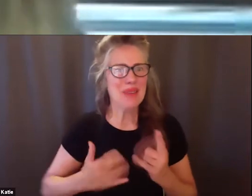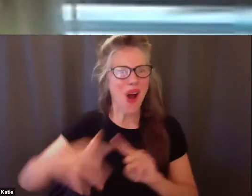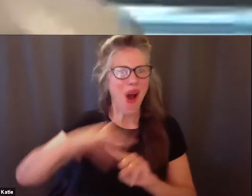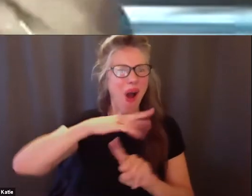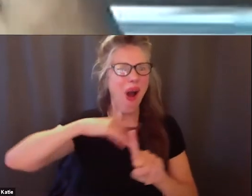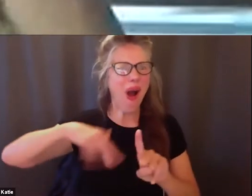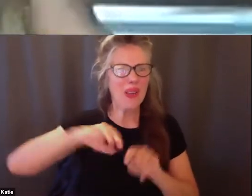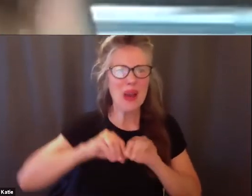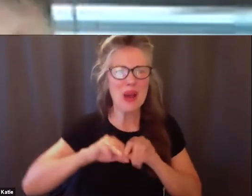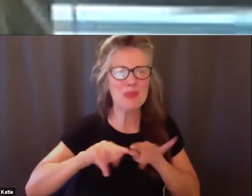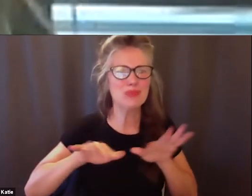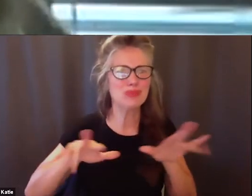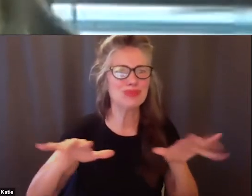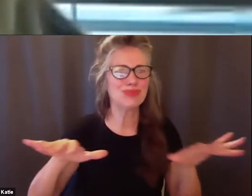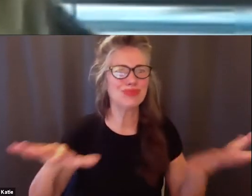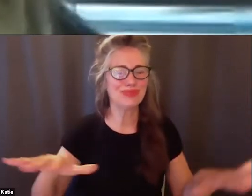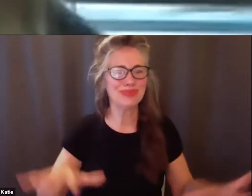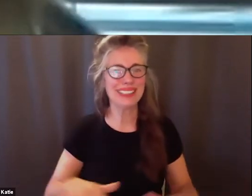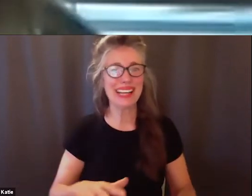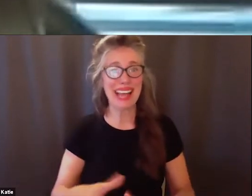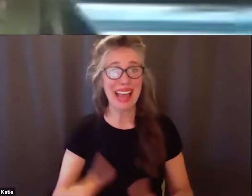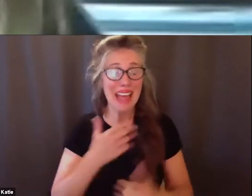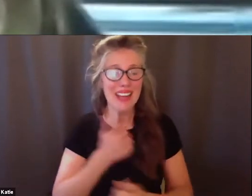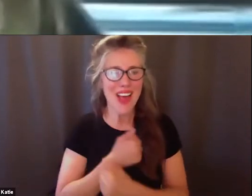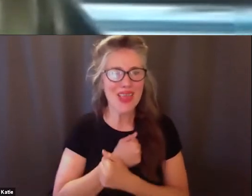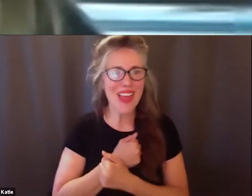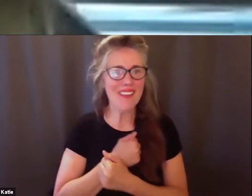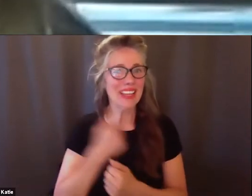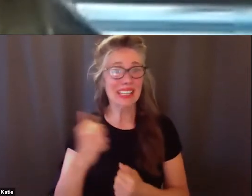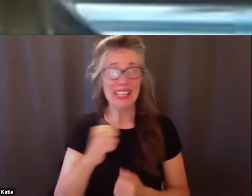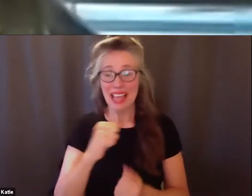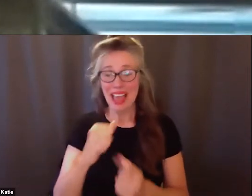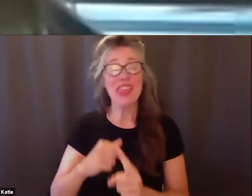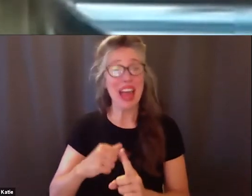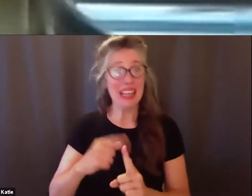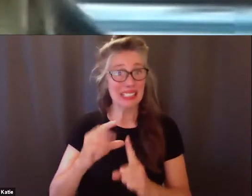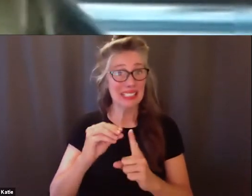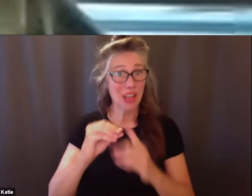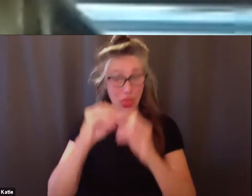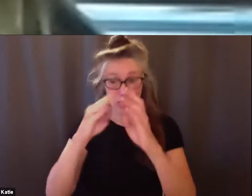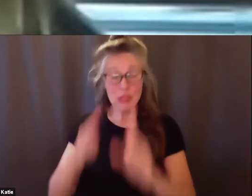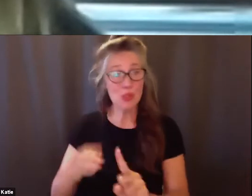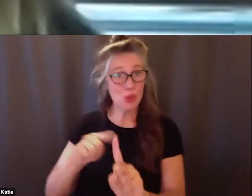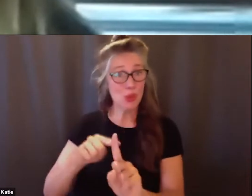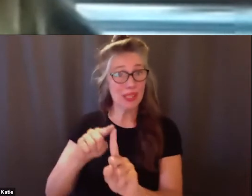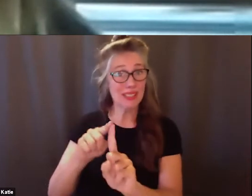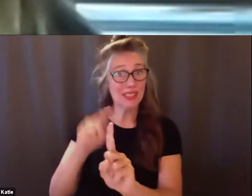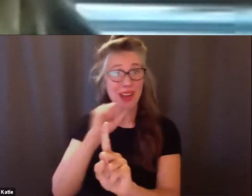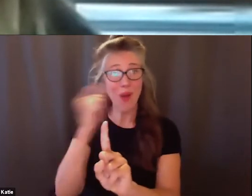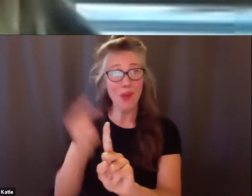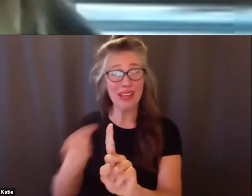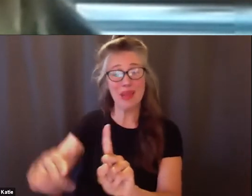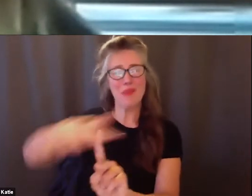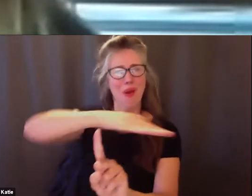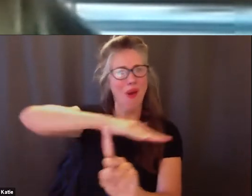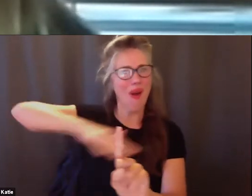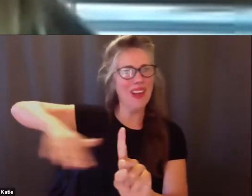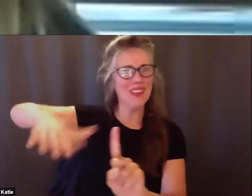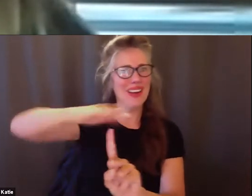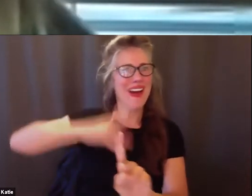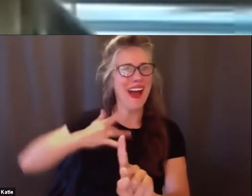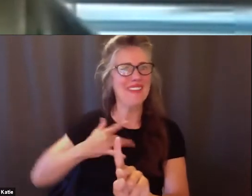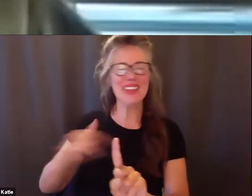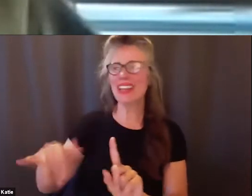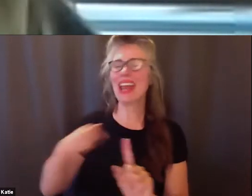teachers. And talk about loving the ecosystem of the students. I was loving the ecosystem that the educators experienced in the Summer Institute.